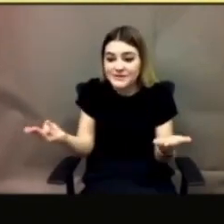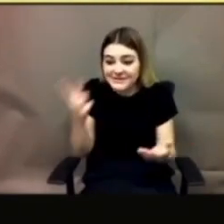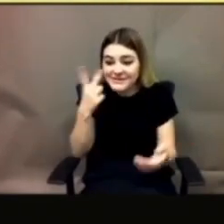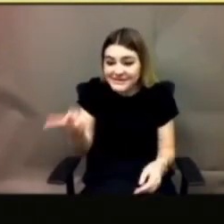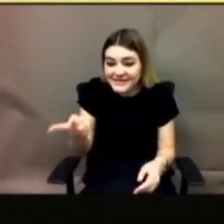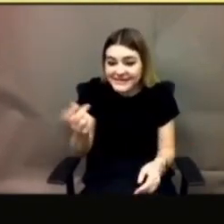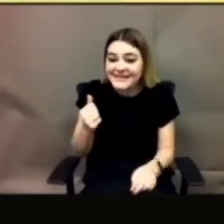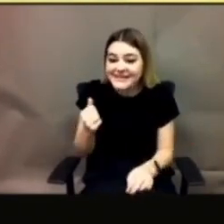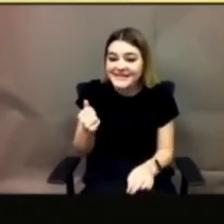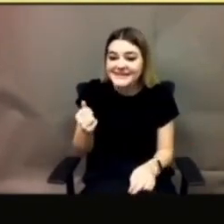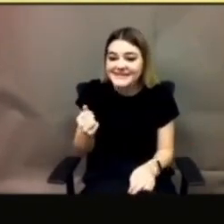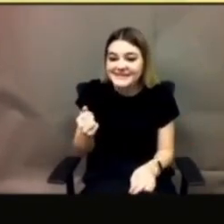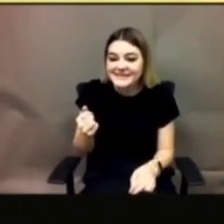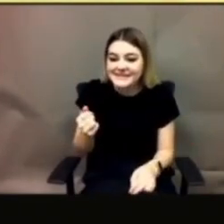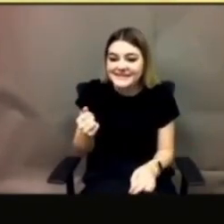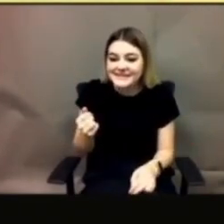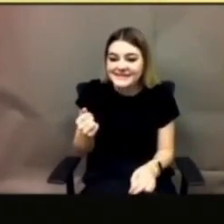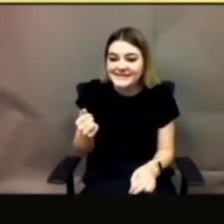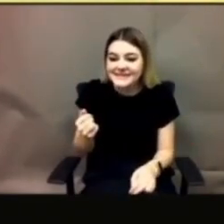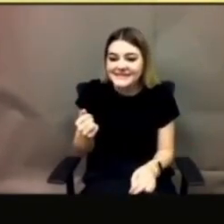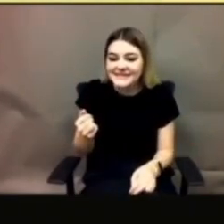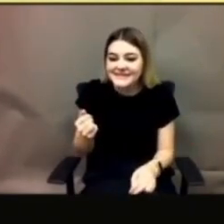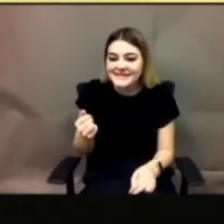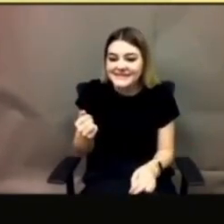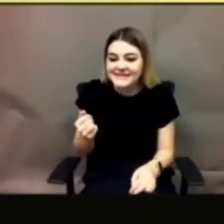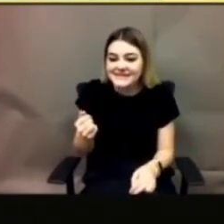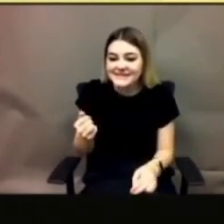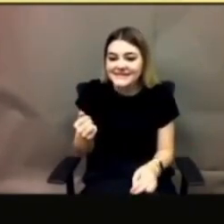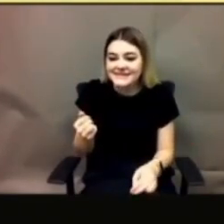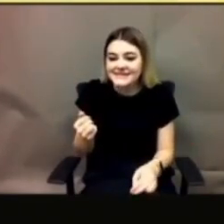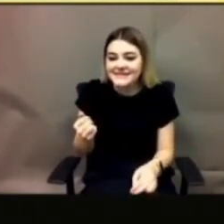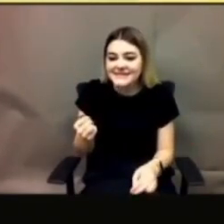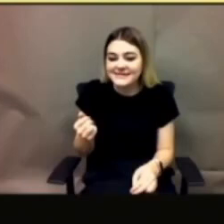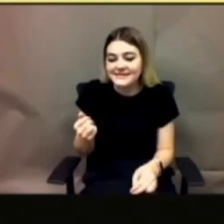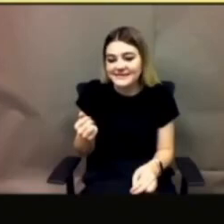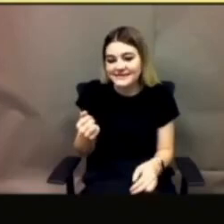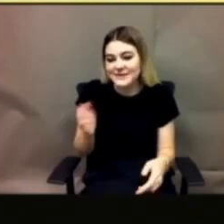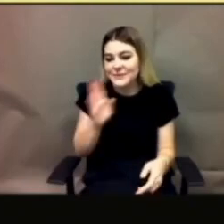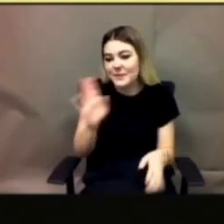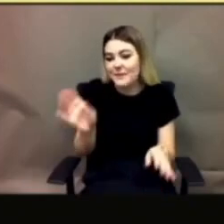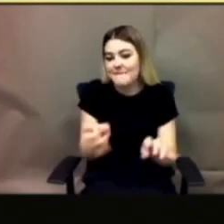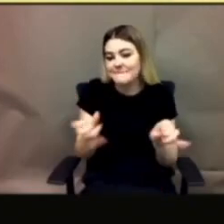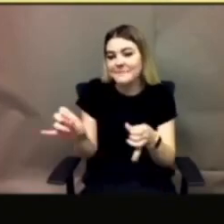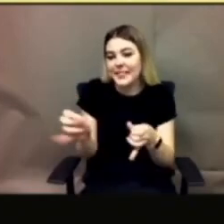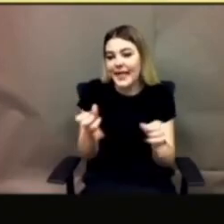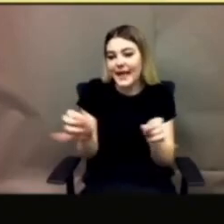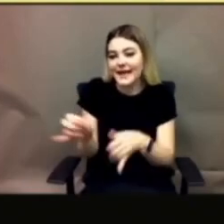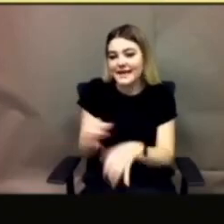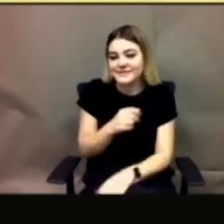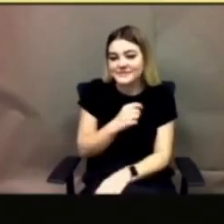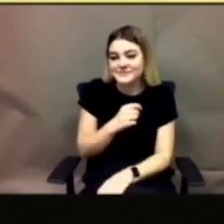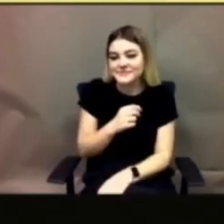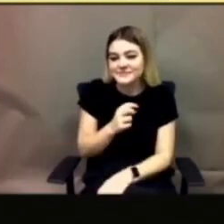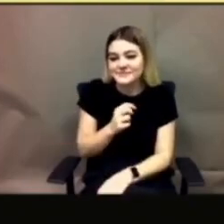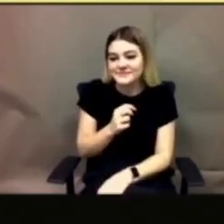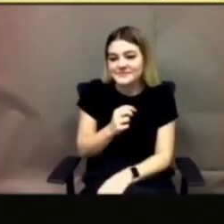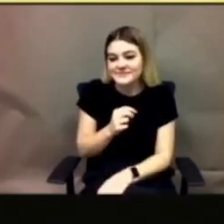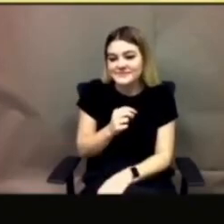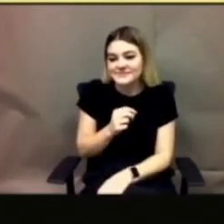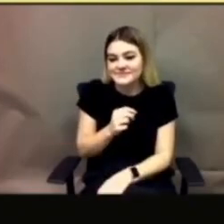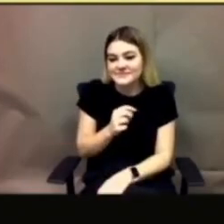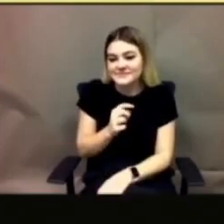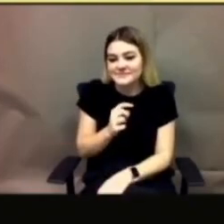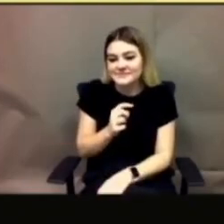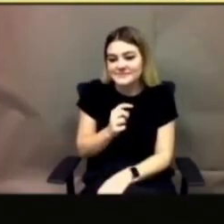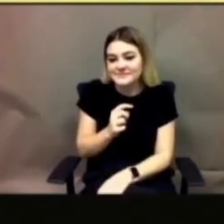just really quickly hook it up just like Colleen did, and then we'll play with the counter that way. So instead of pressing the keys on my keyboard, I'll be able to use the Makey Makey